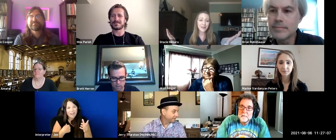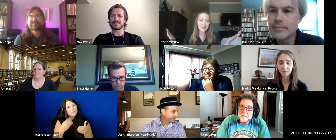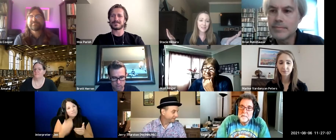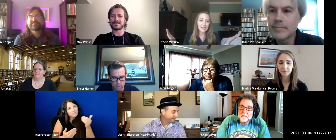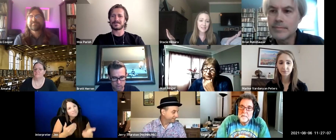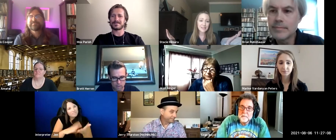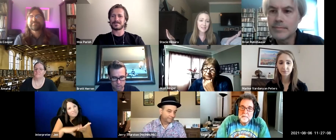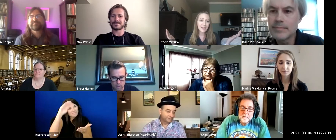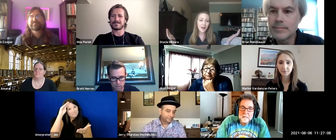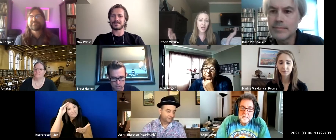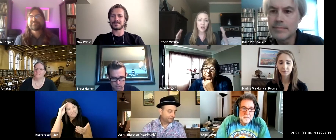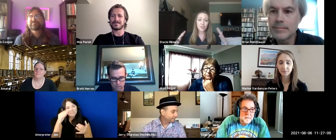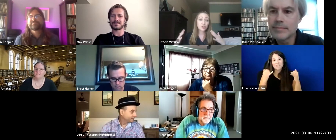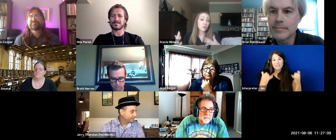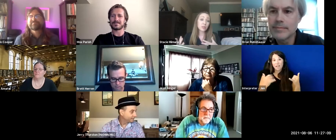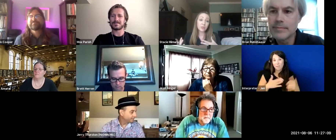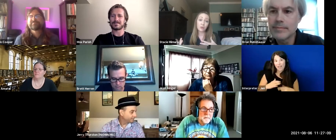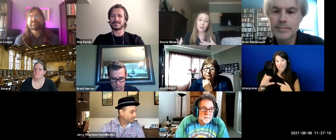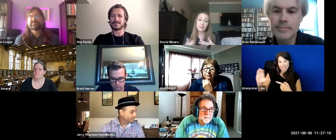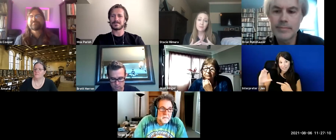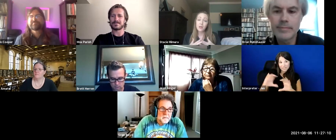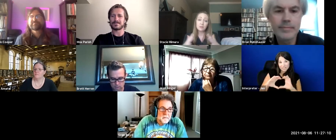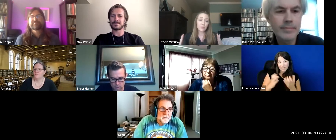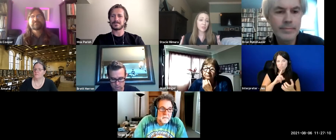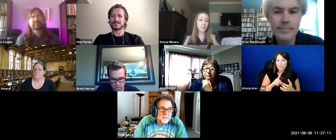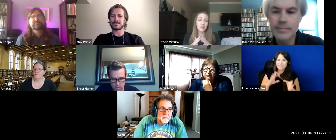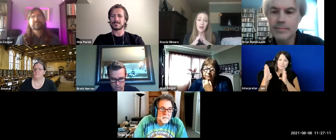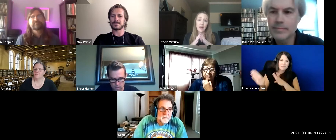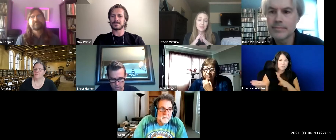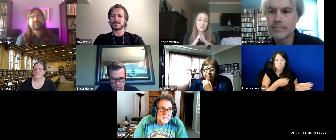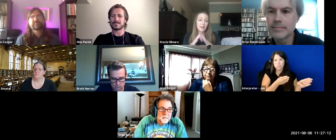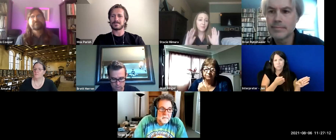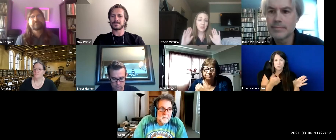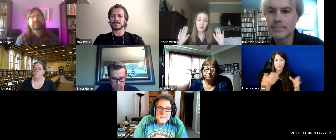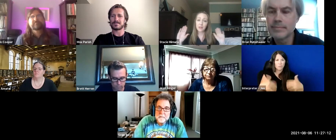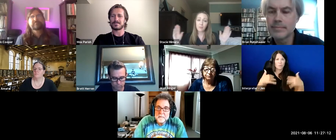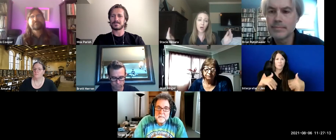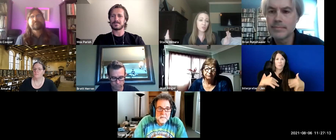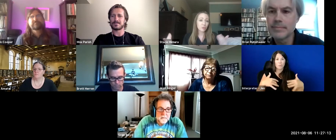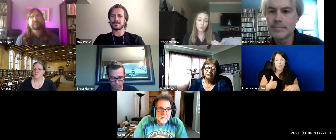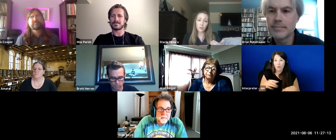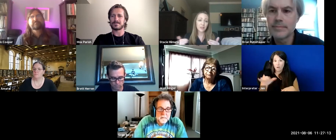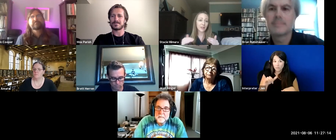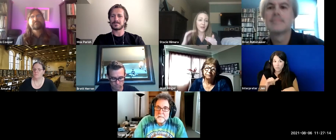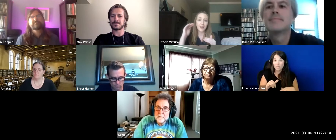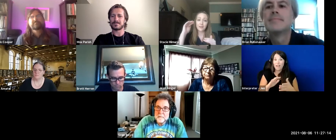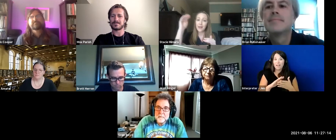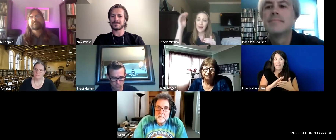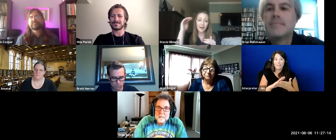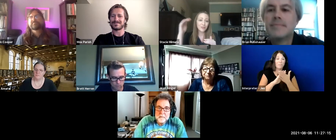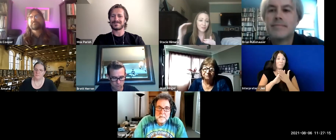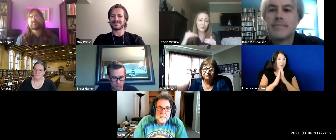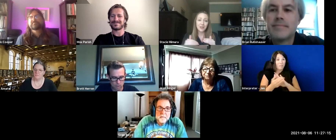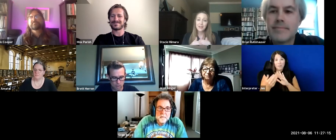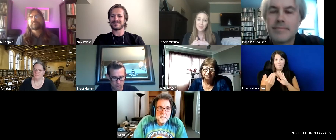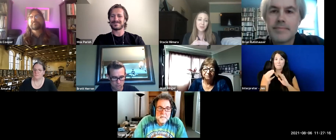my Canvas classes are extremely organized. I'm also the person that has become like a module queen. Like, they